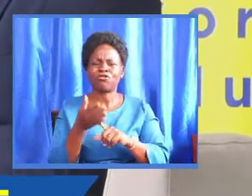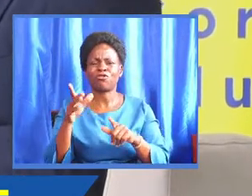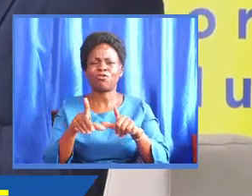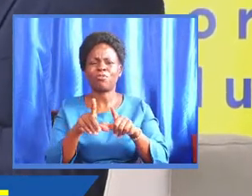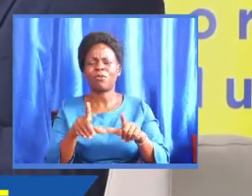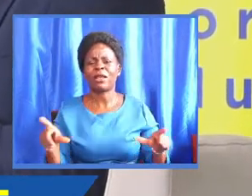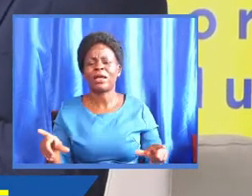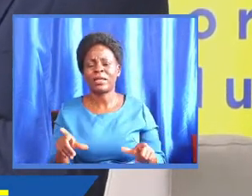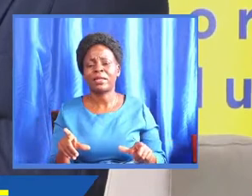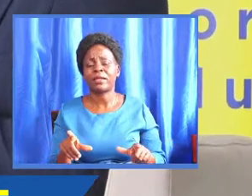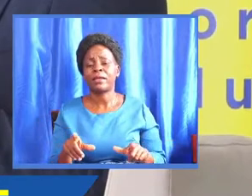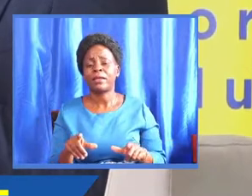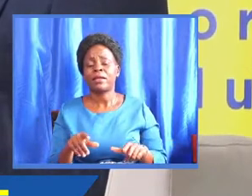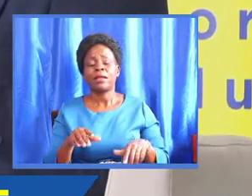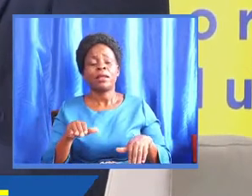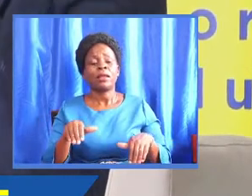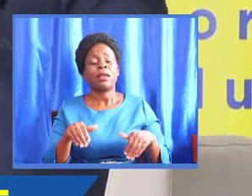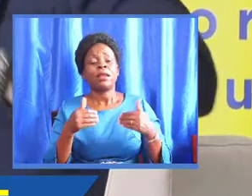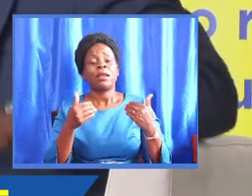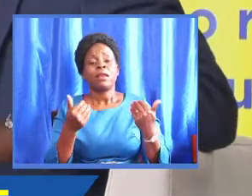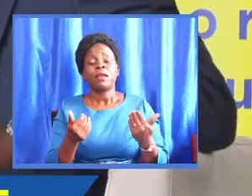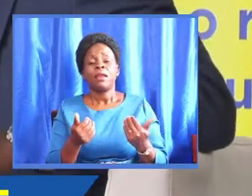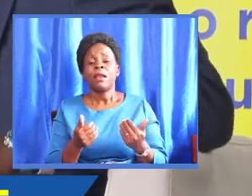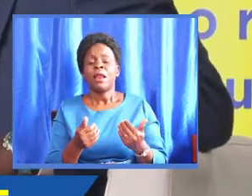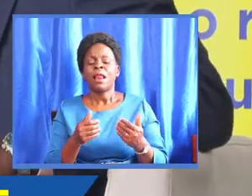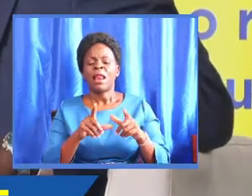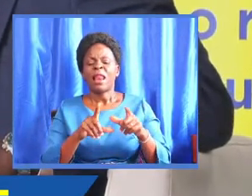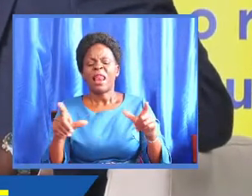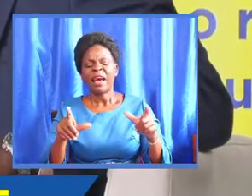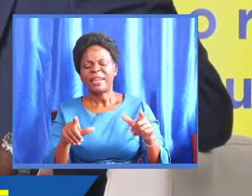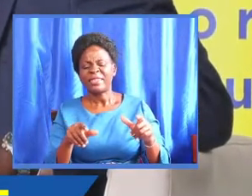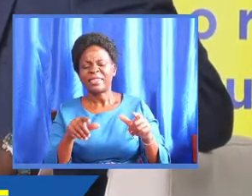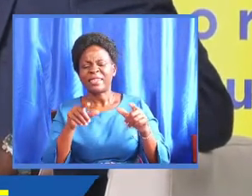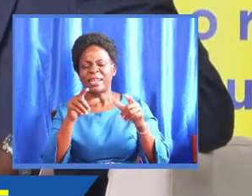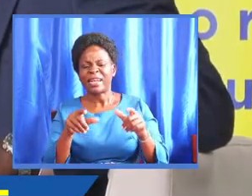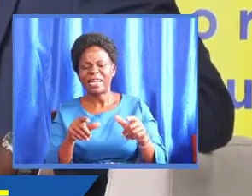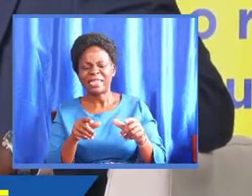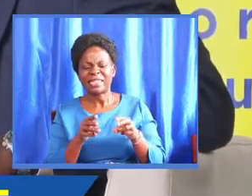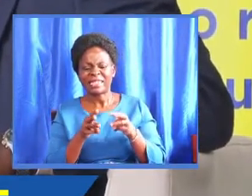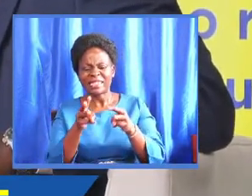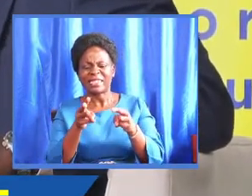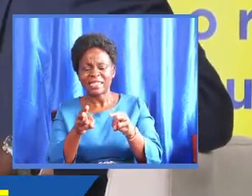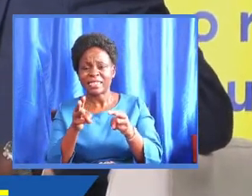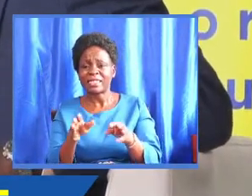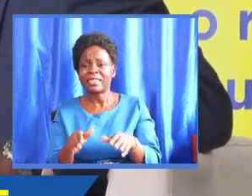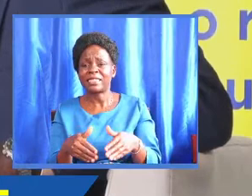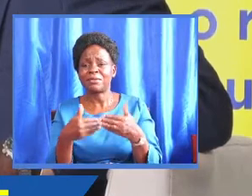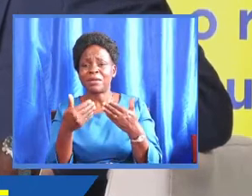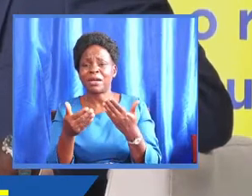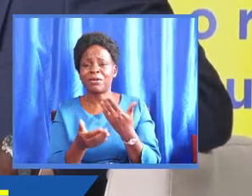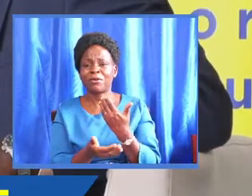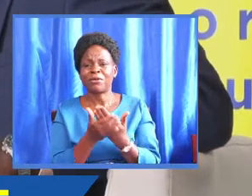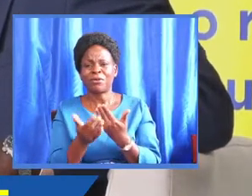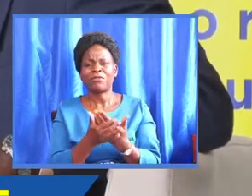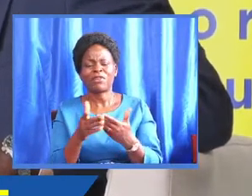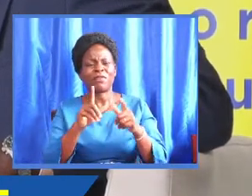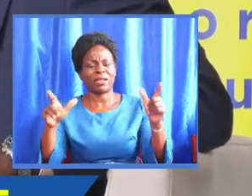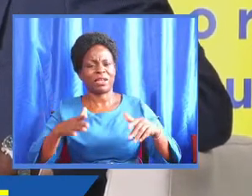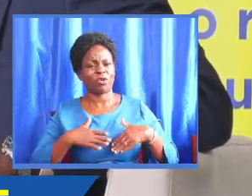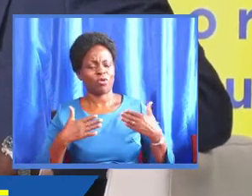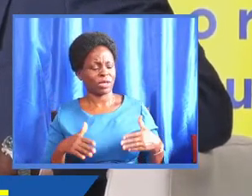aside from that, how does our land tenure system favor or disfavor land ownership?